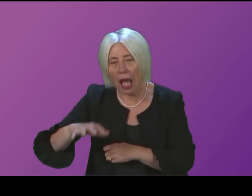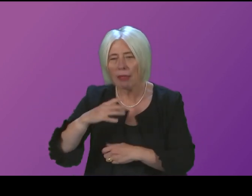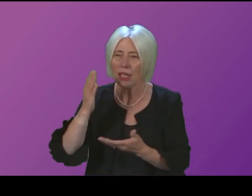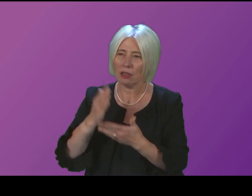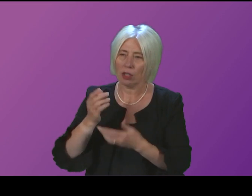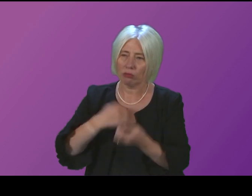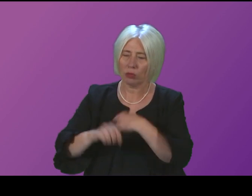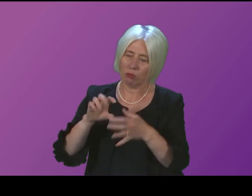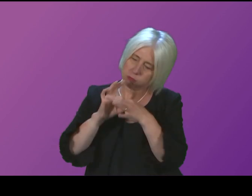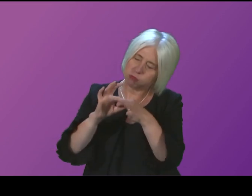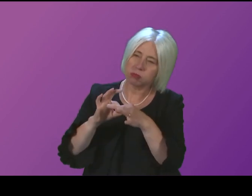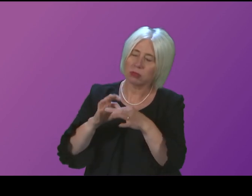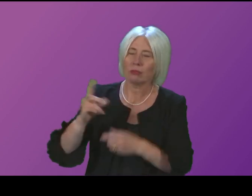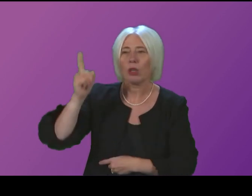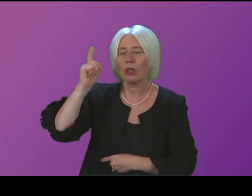both. God save the King.